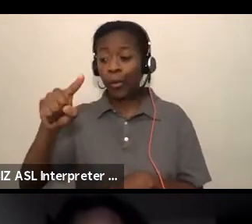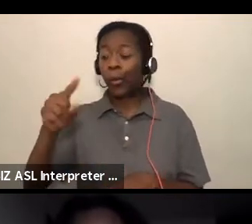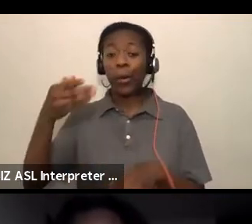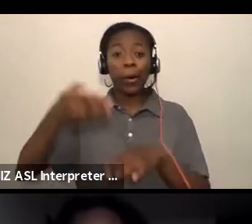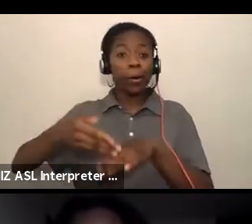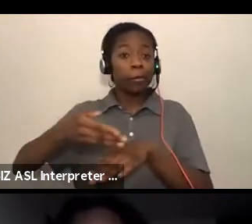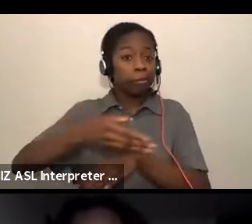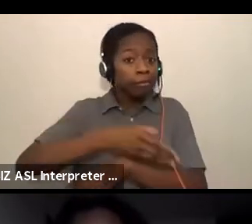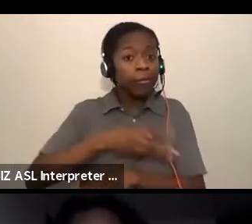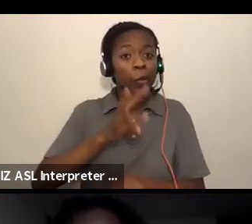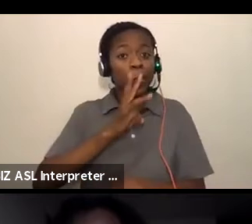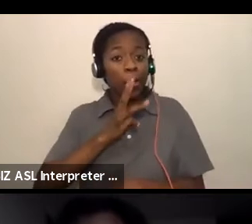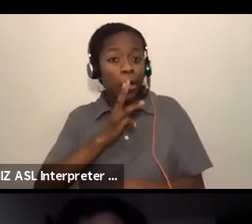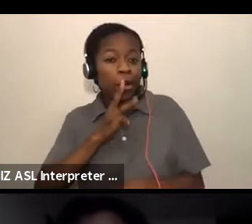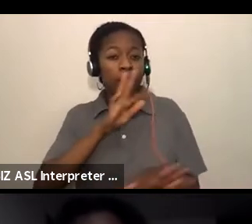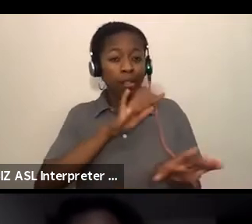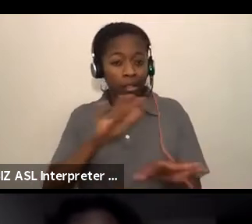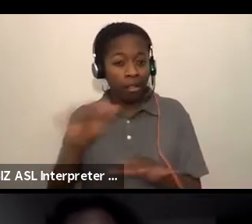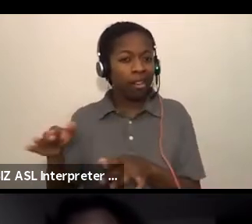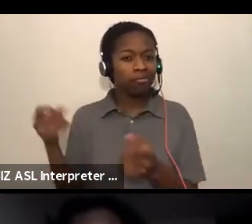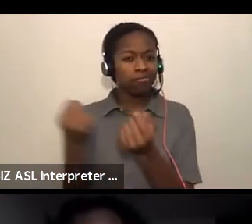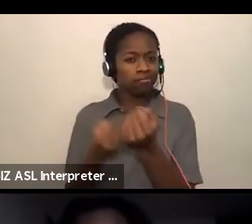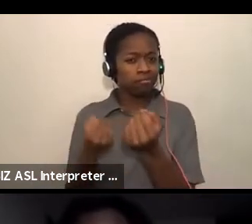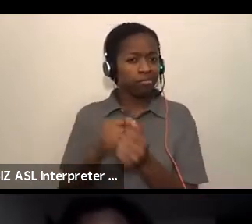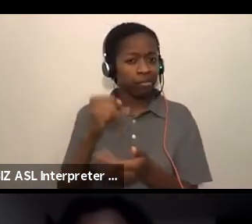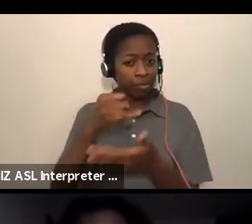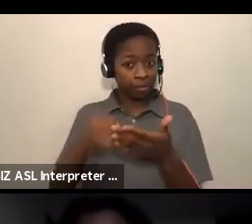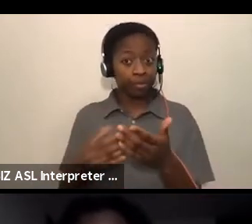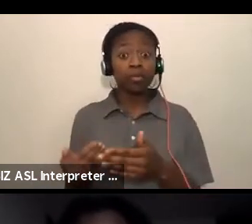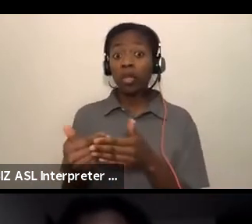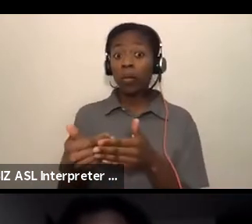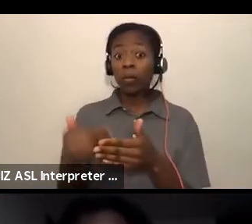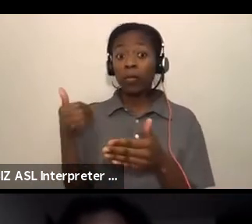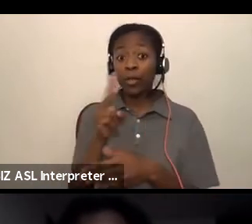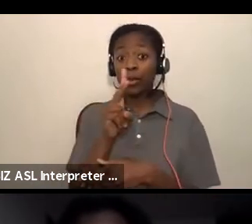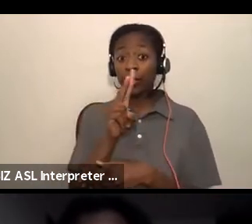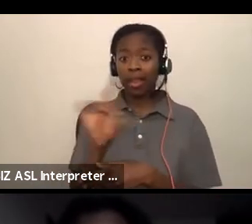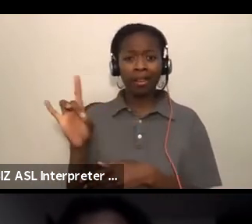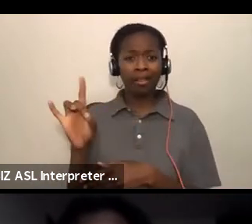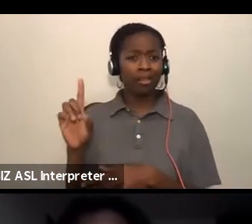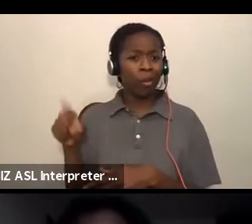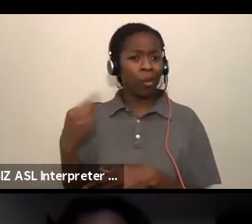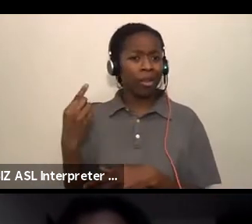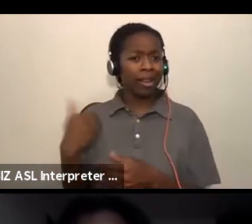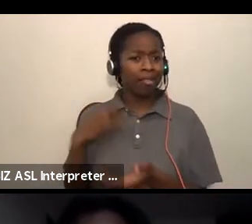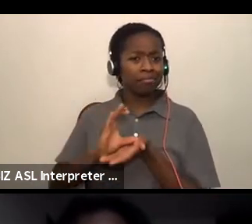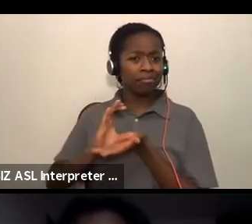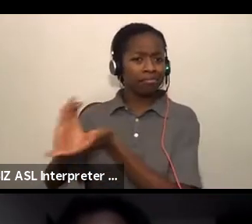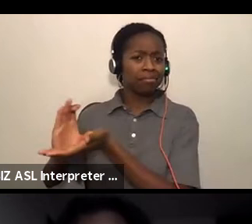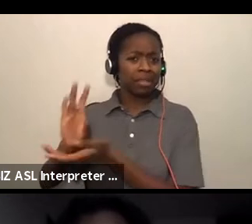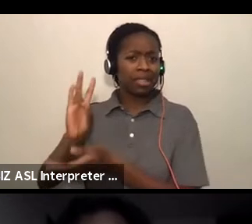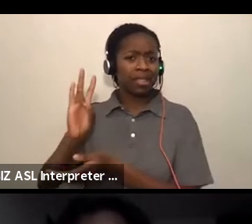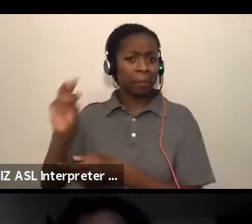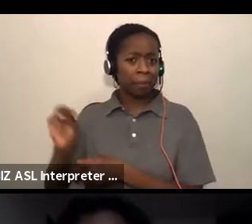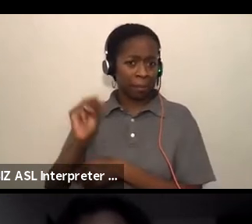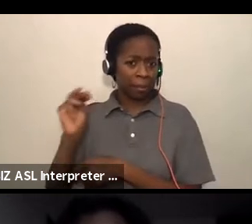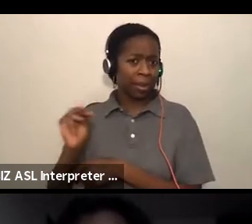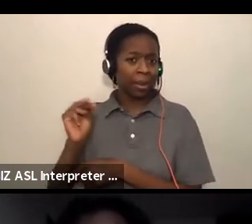to fund the arts, right? So before then, there was only like $7 million that was being doled out